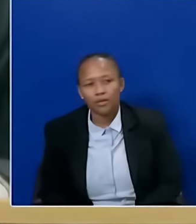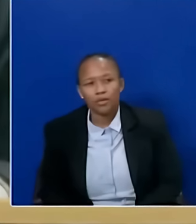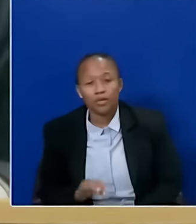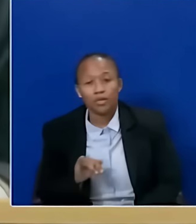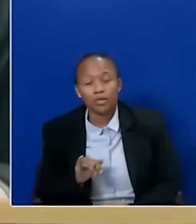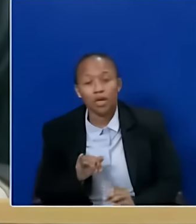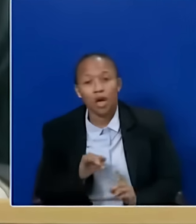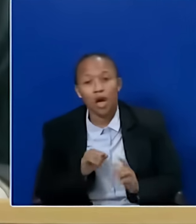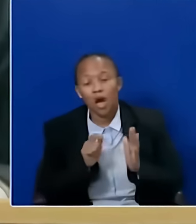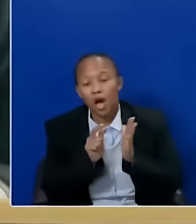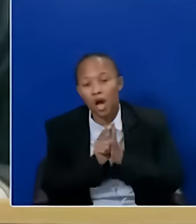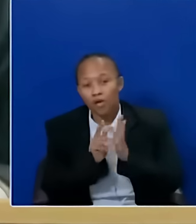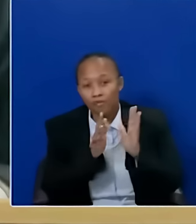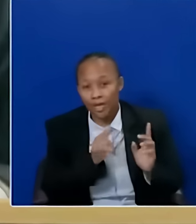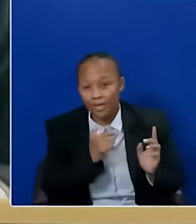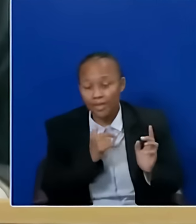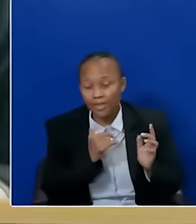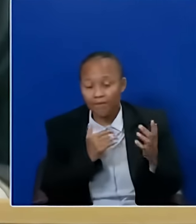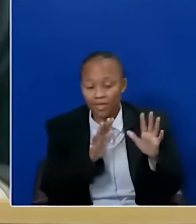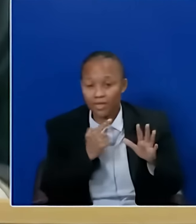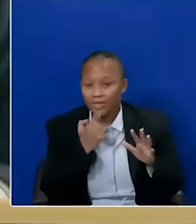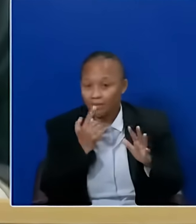the non-conformance